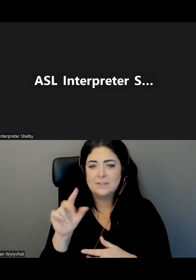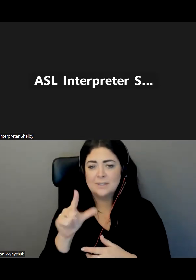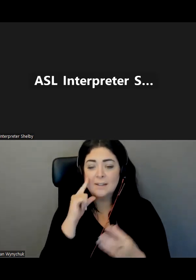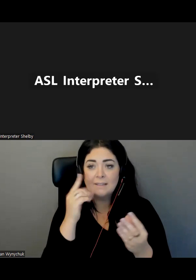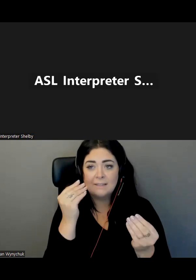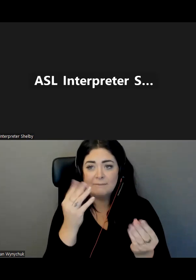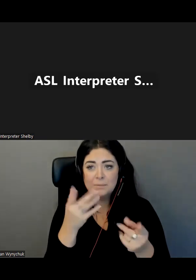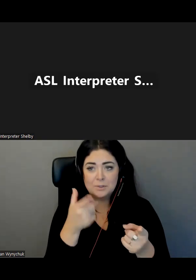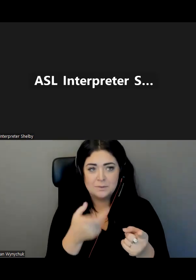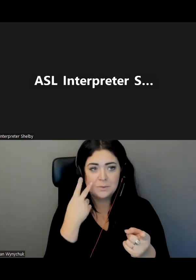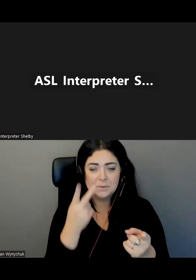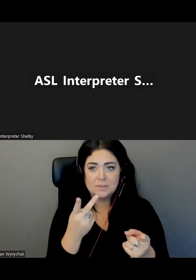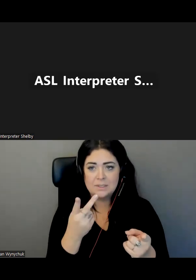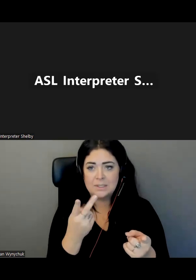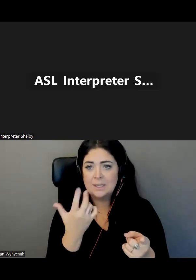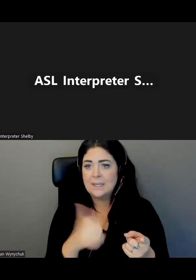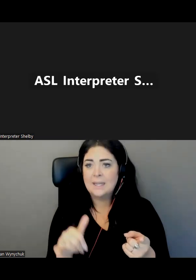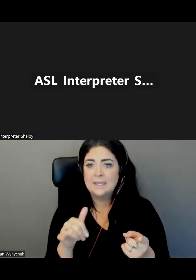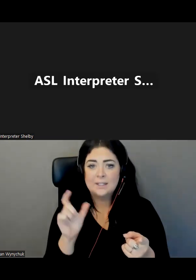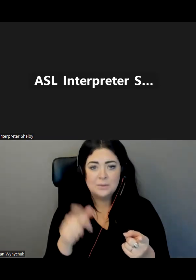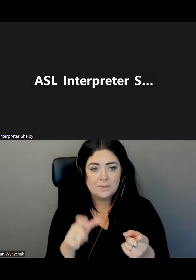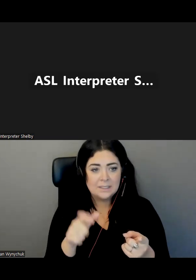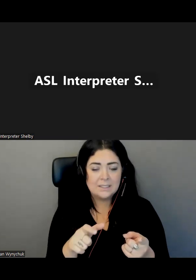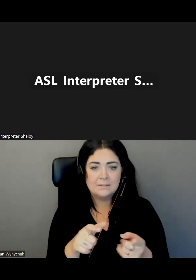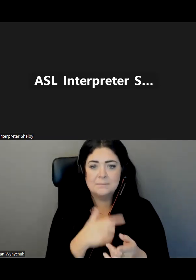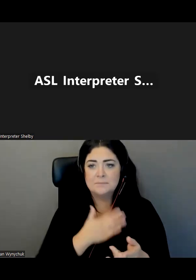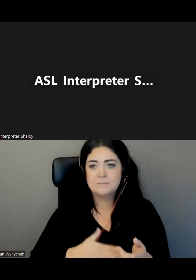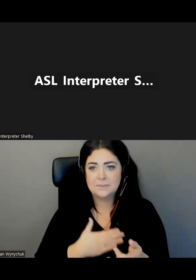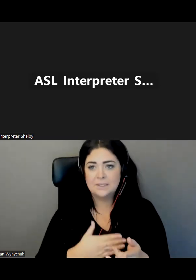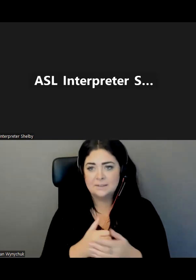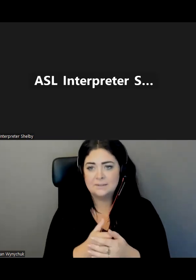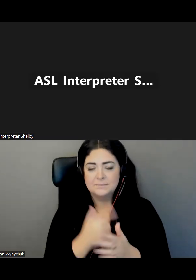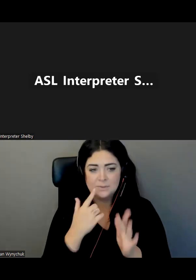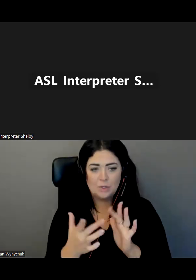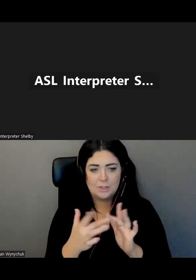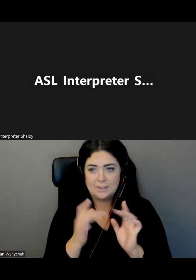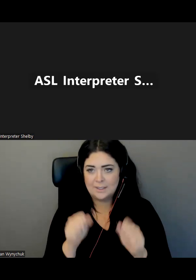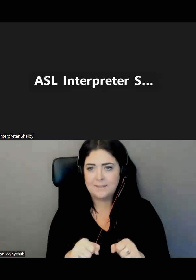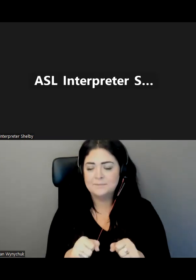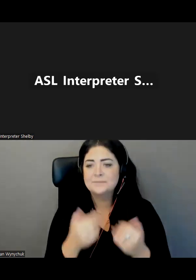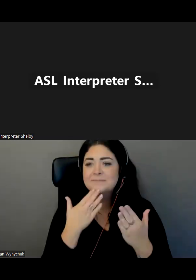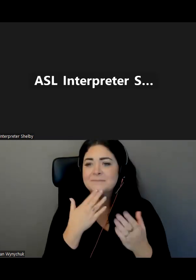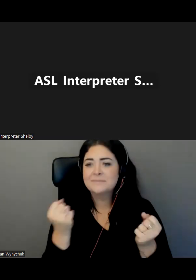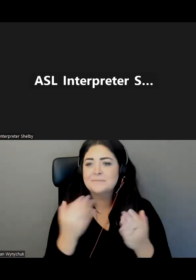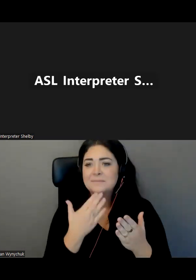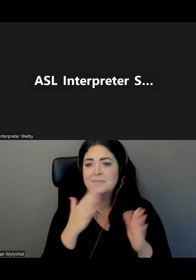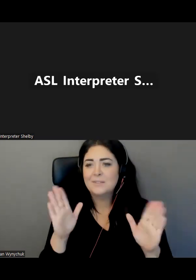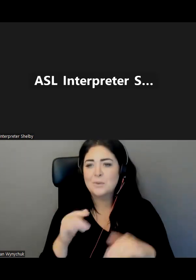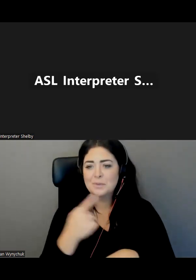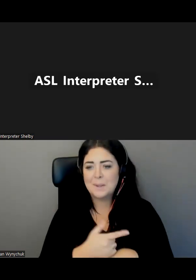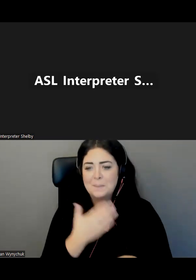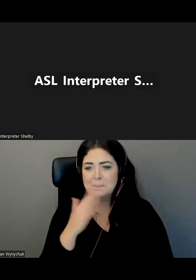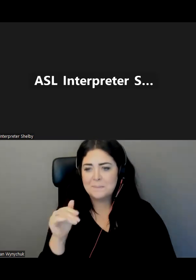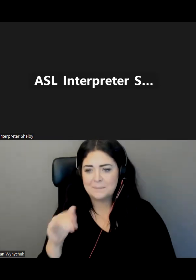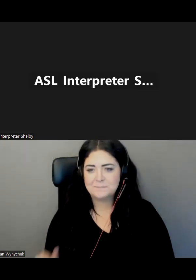is anything that you need, anything that we can help with, please don't hesitate to reach out. Thanks so much, everybody, and have a great day.